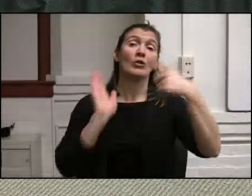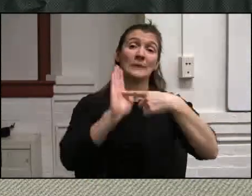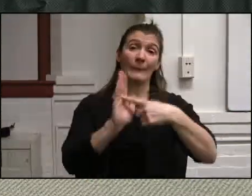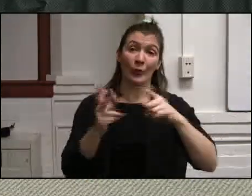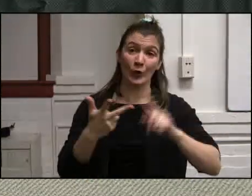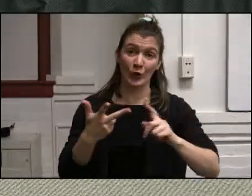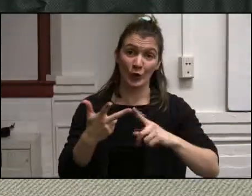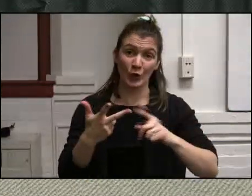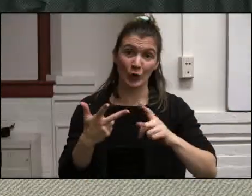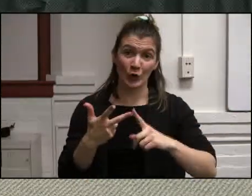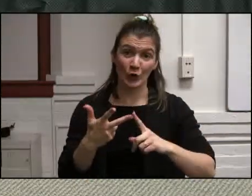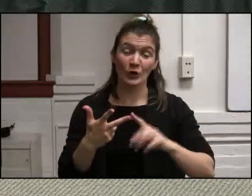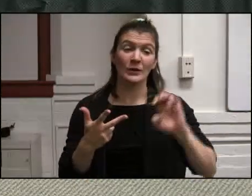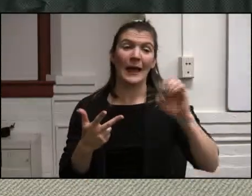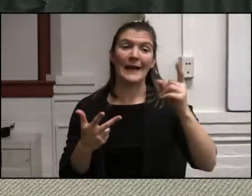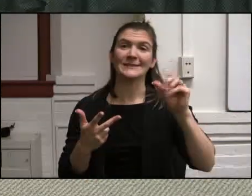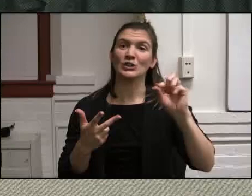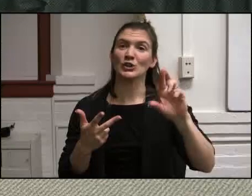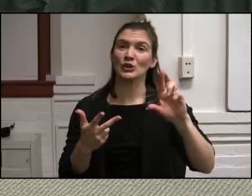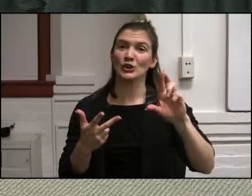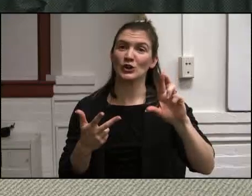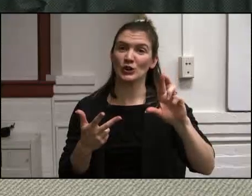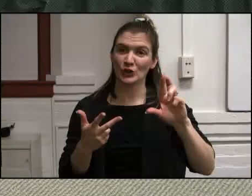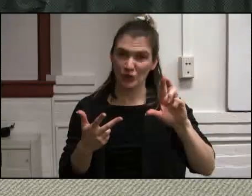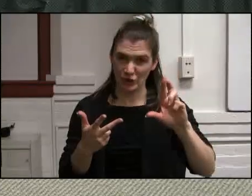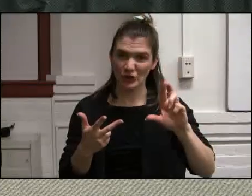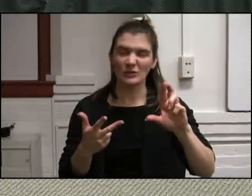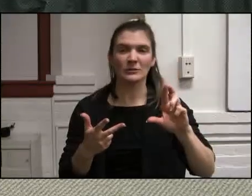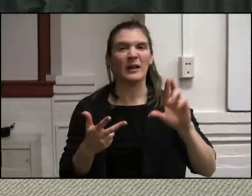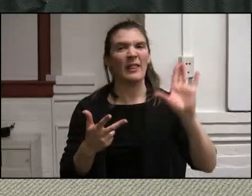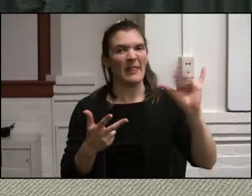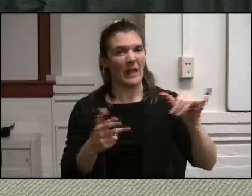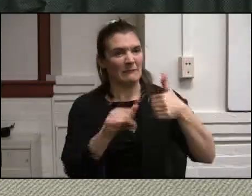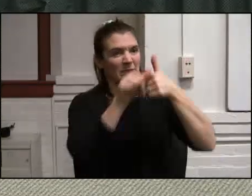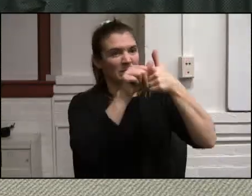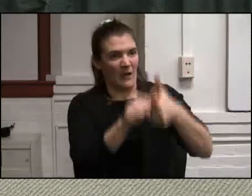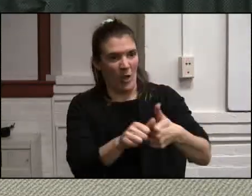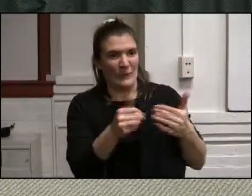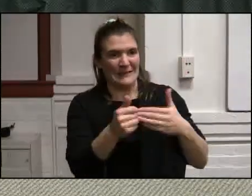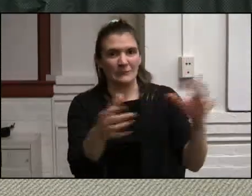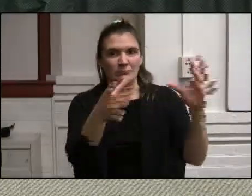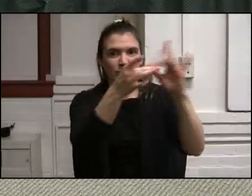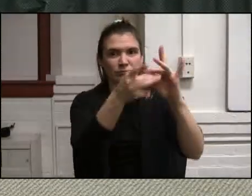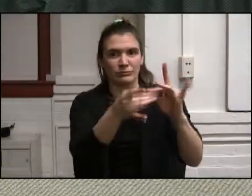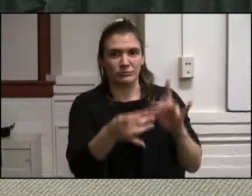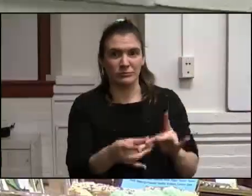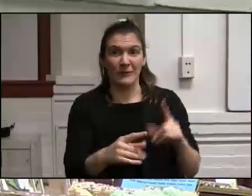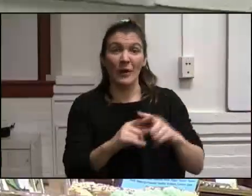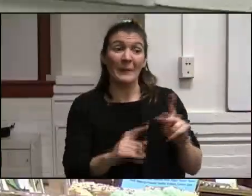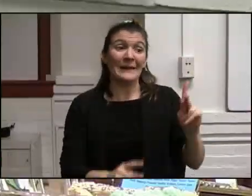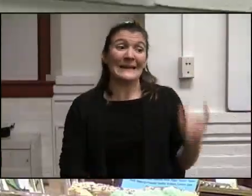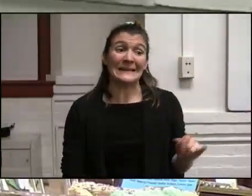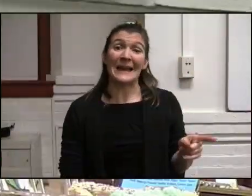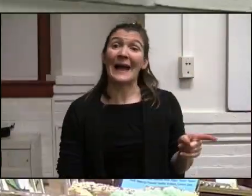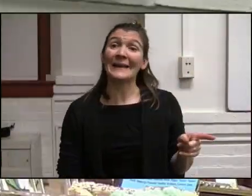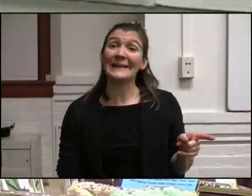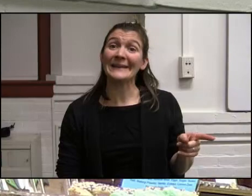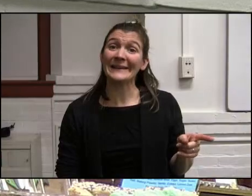the excerpts that I sent in the link, although it's a link on paper, it's not very easy to link to, from Kentucky, where